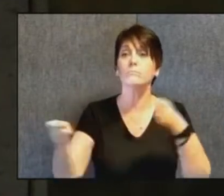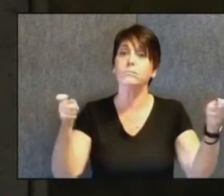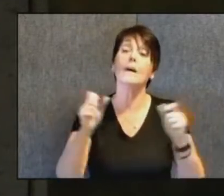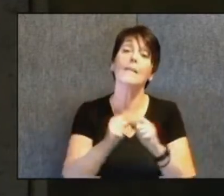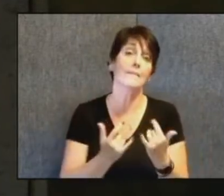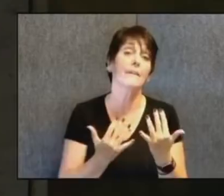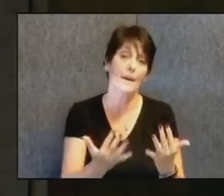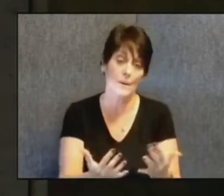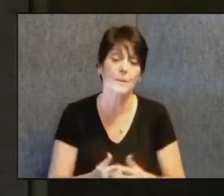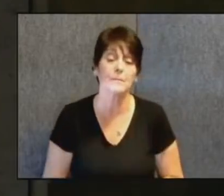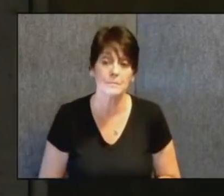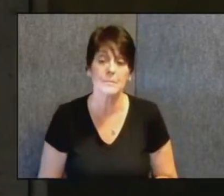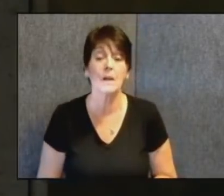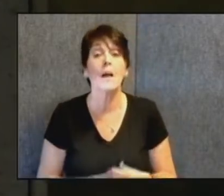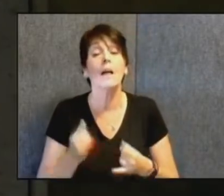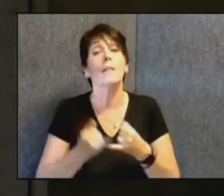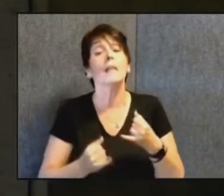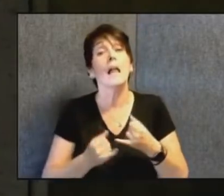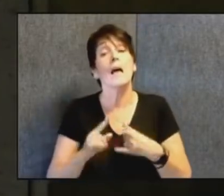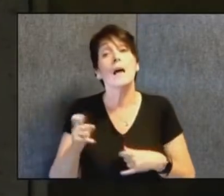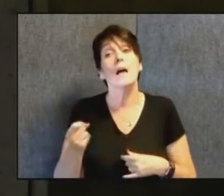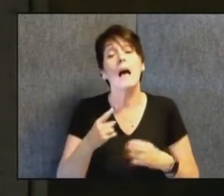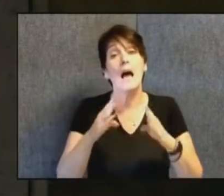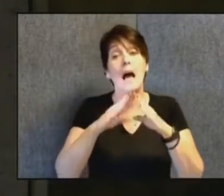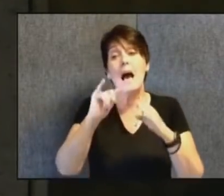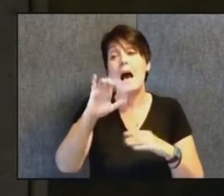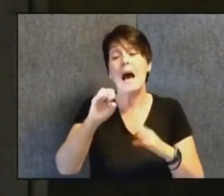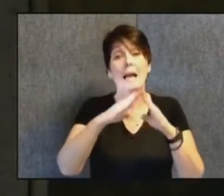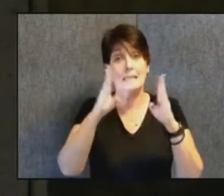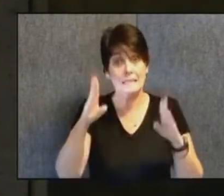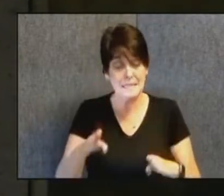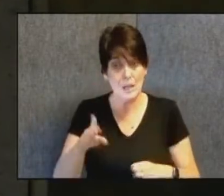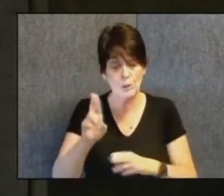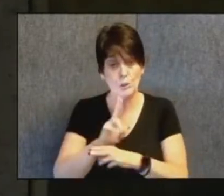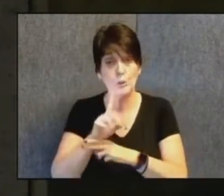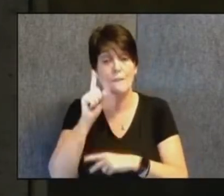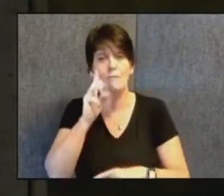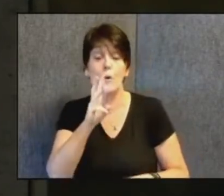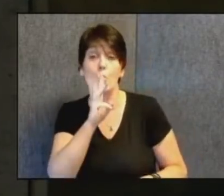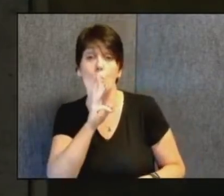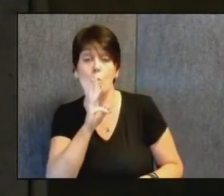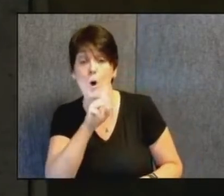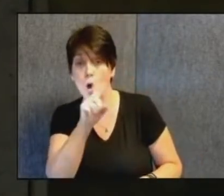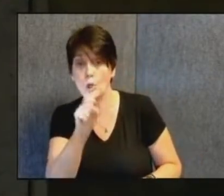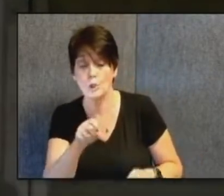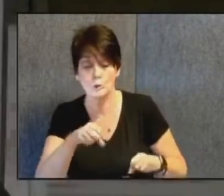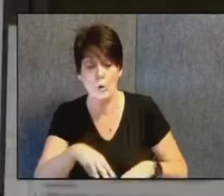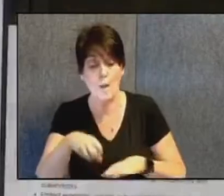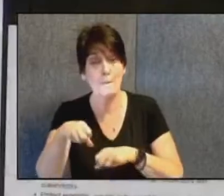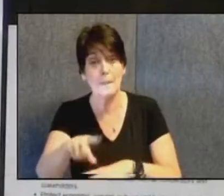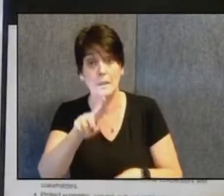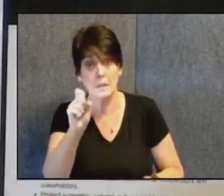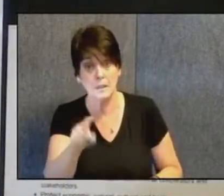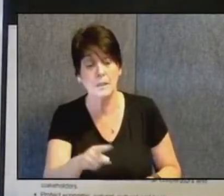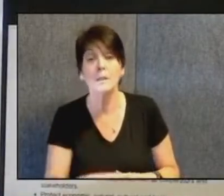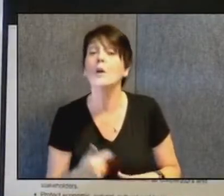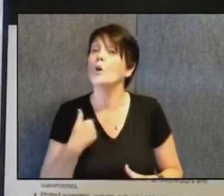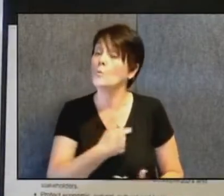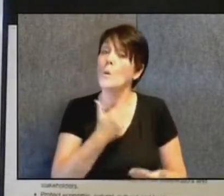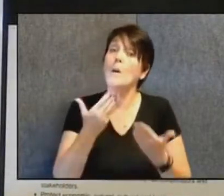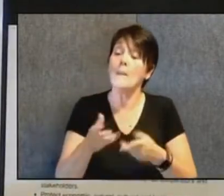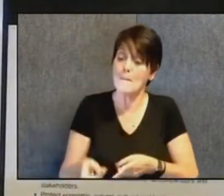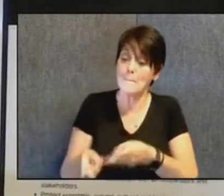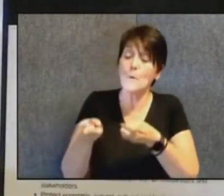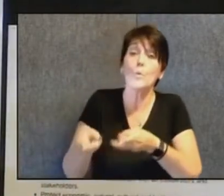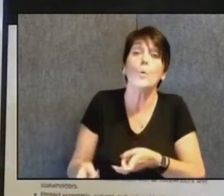there. And the last one I see is Ice House Reservoir being used for water drops. Again, we may be pulling